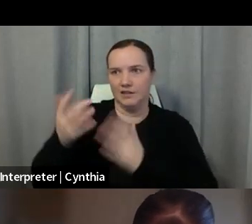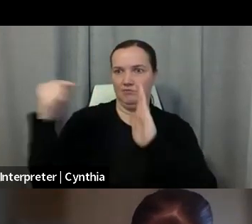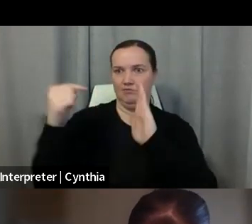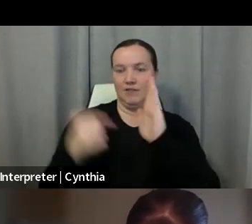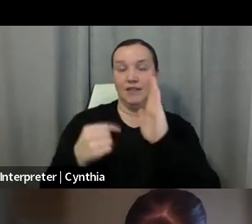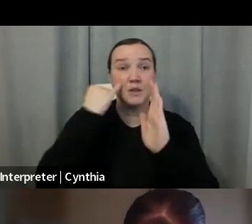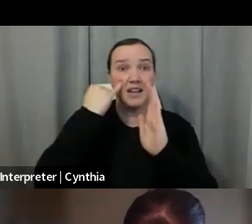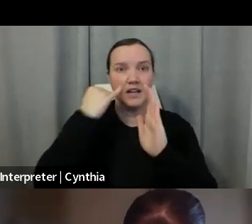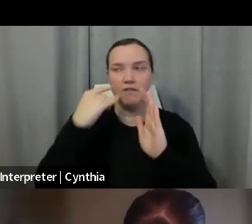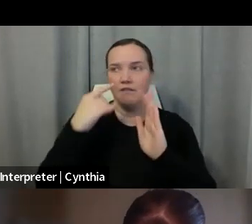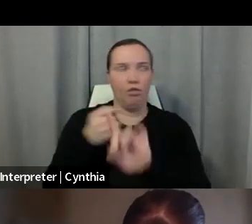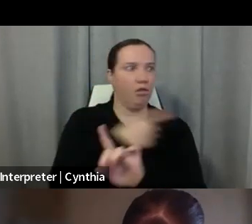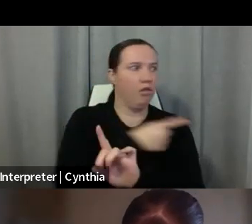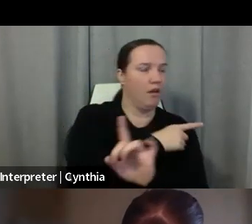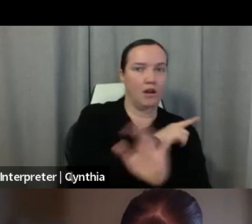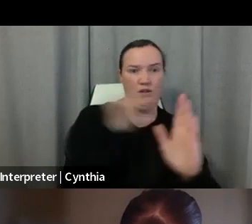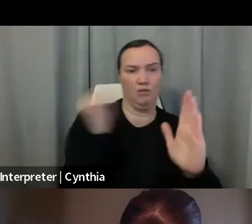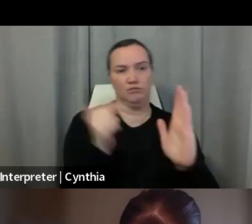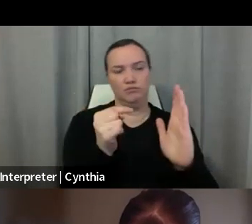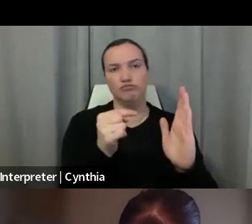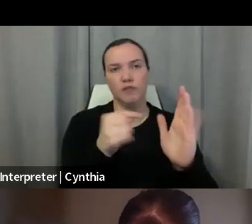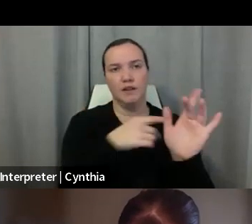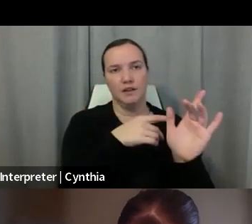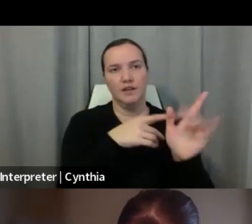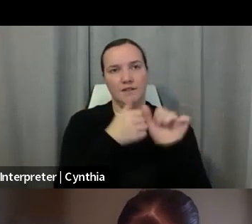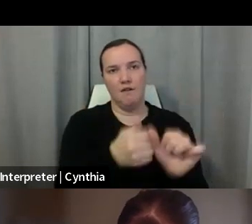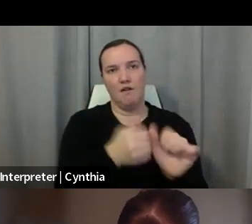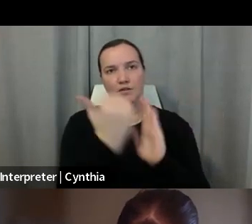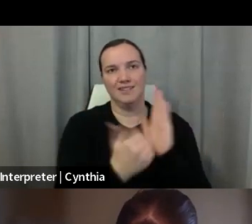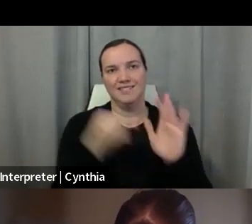off track, it's helpful to refer back to that structure.